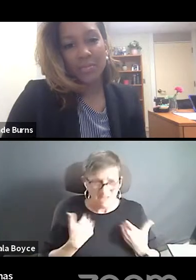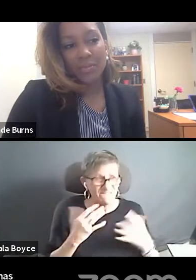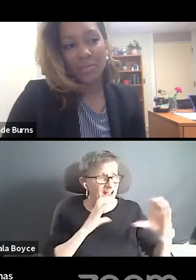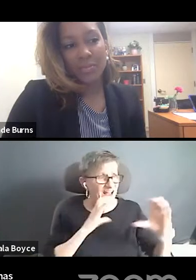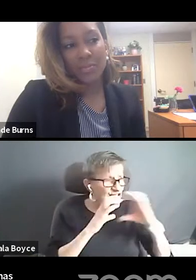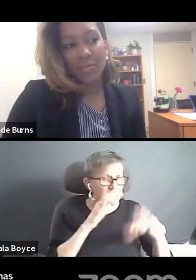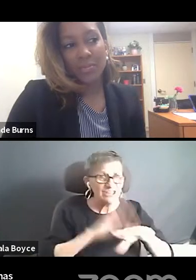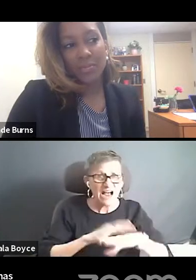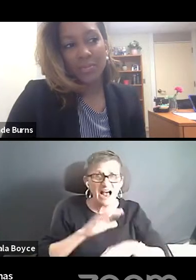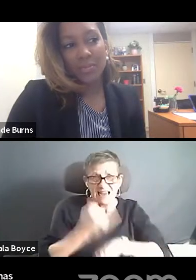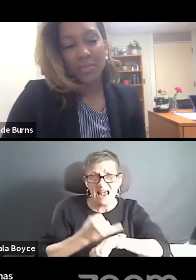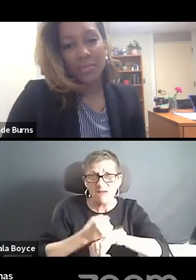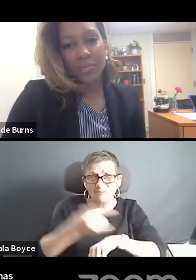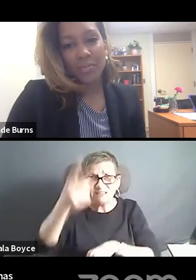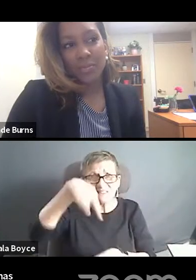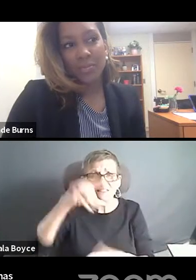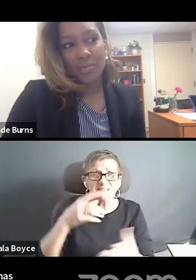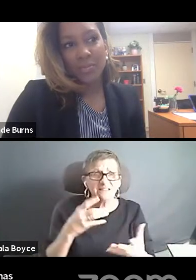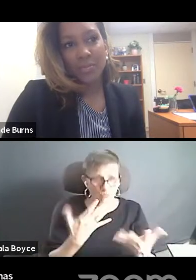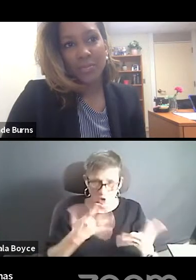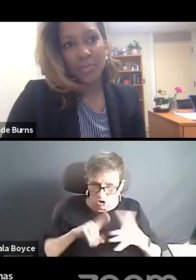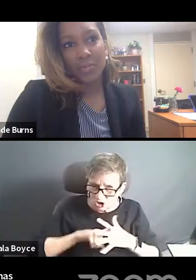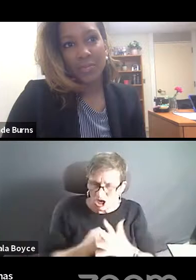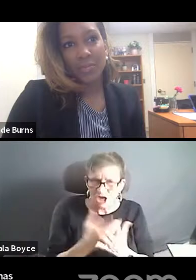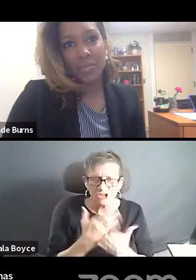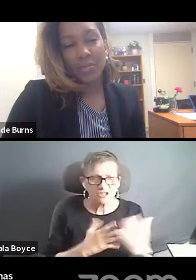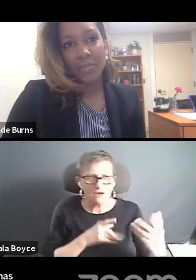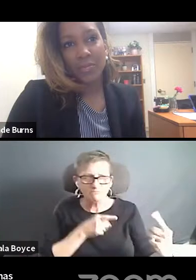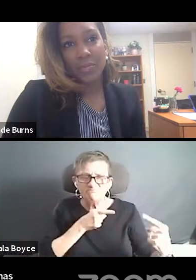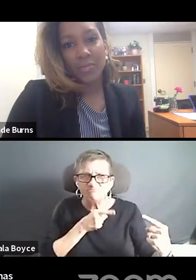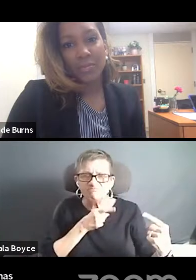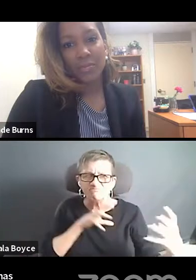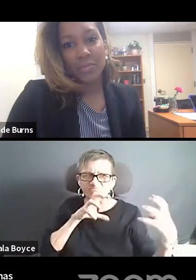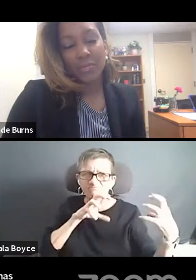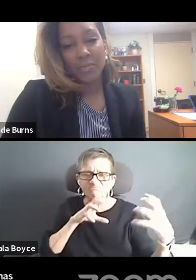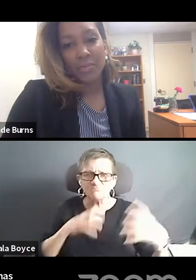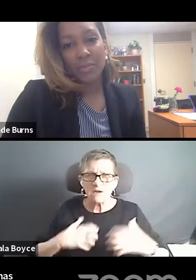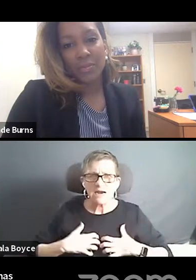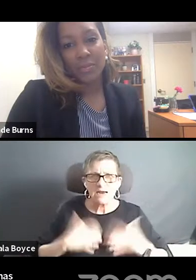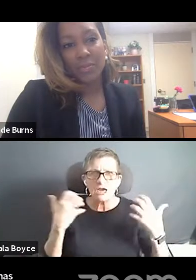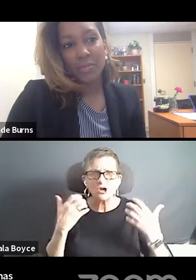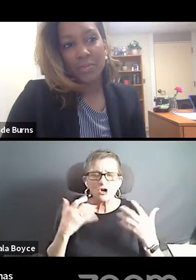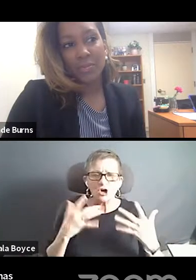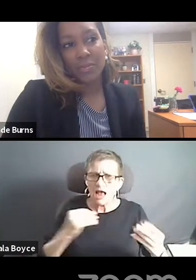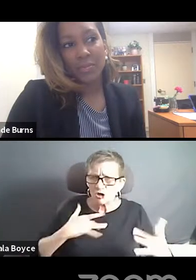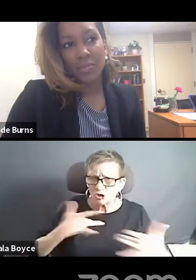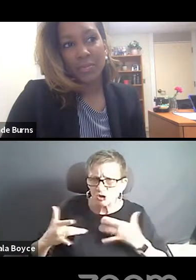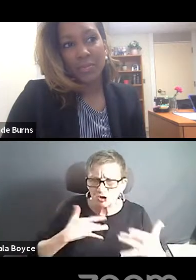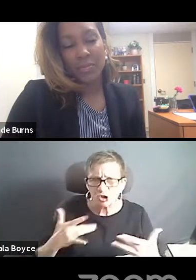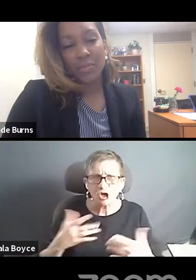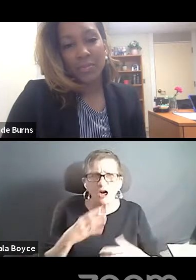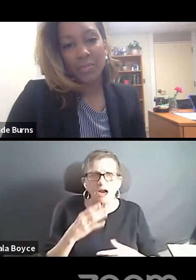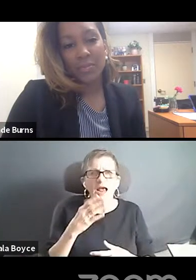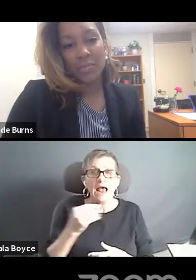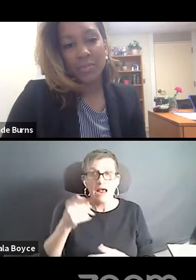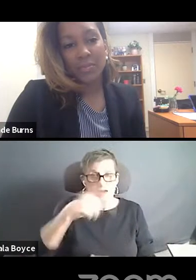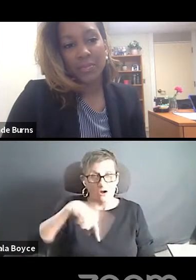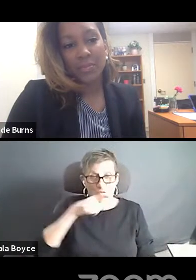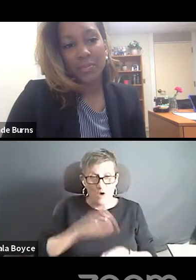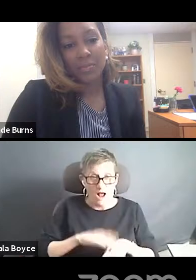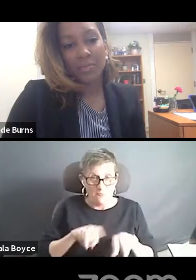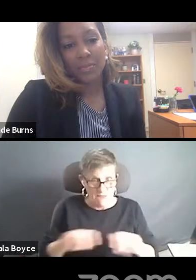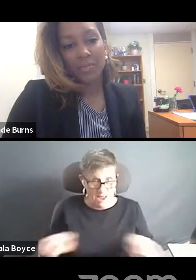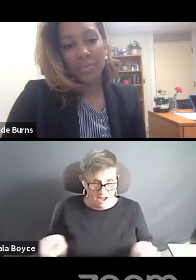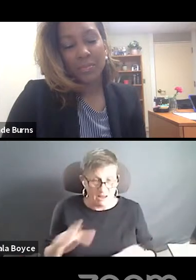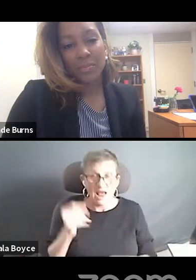that have sort of incited some consternation, ire, anger, and just concern in those of us on this panel, and I'm